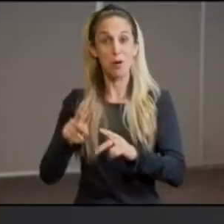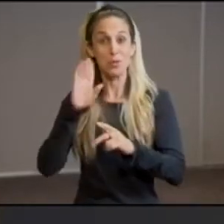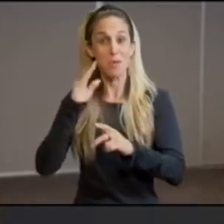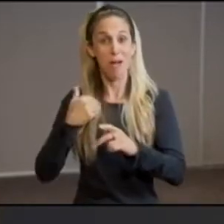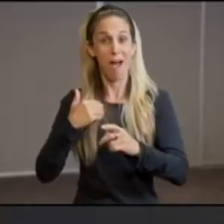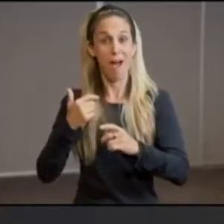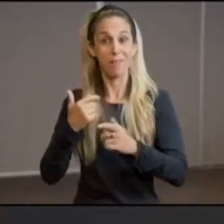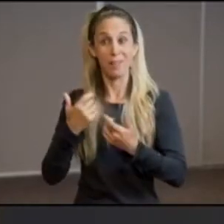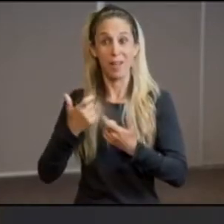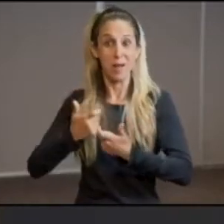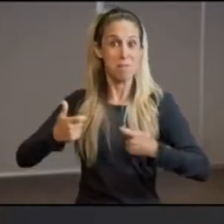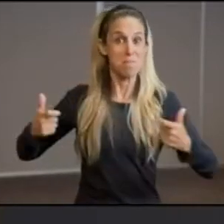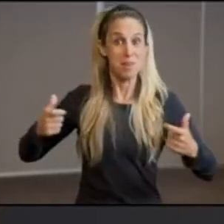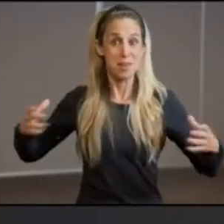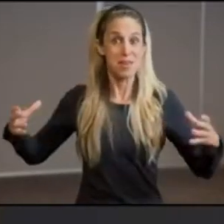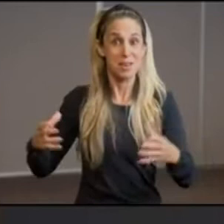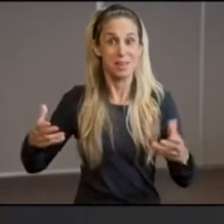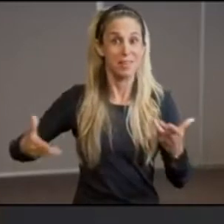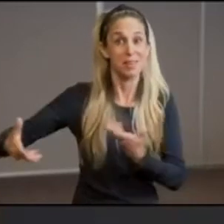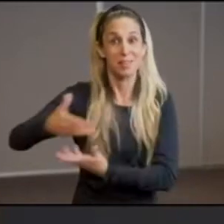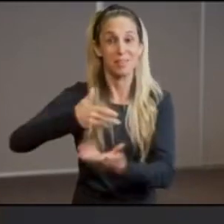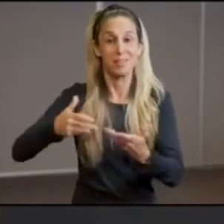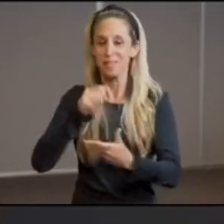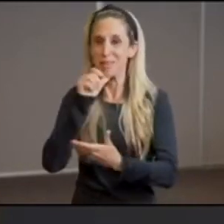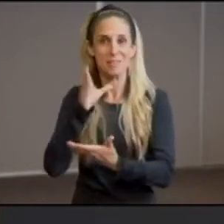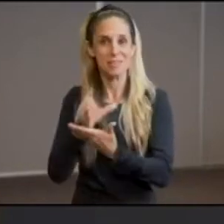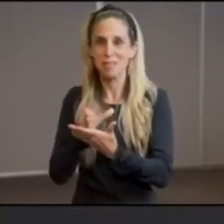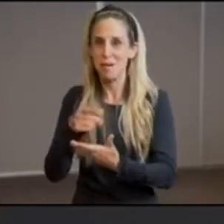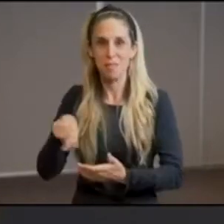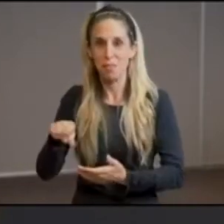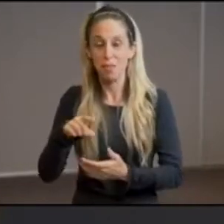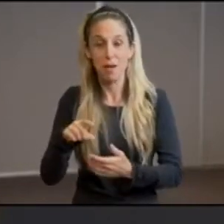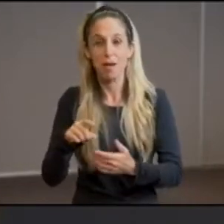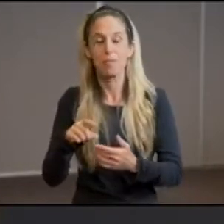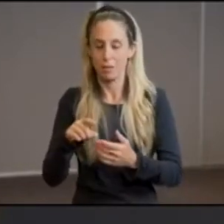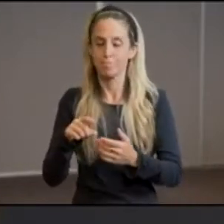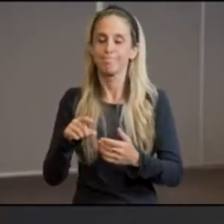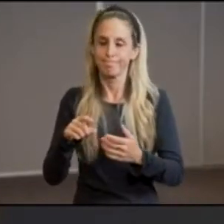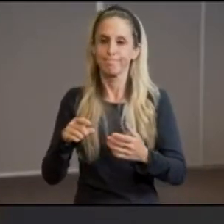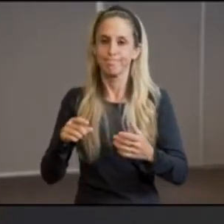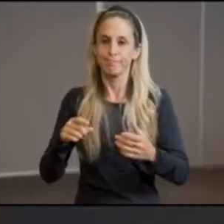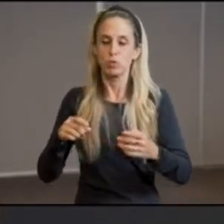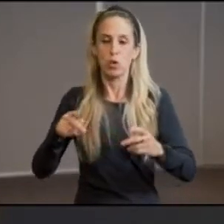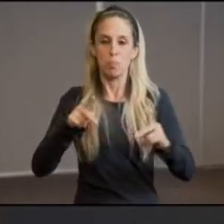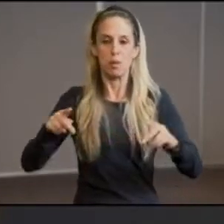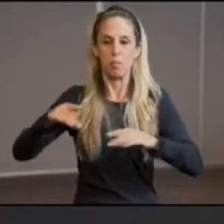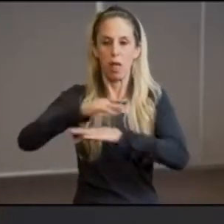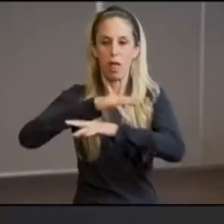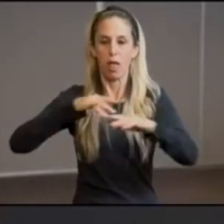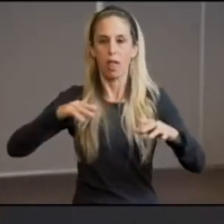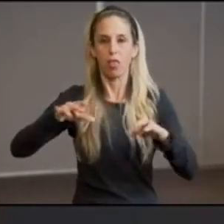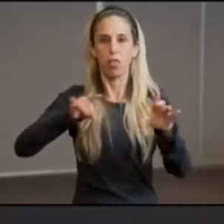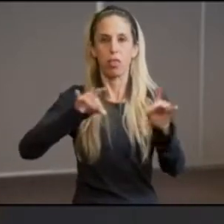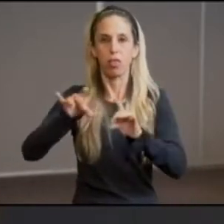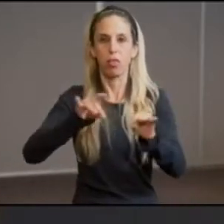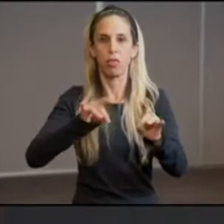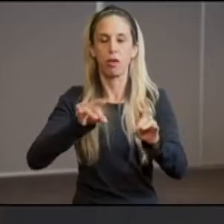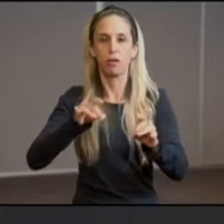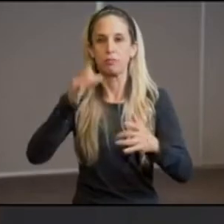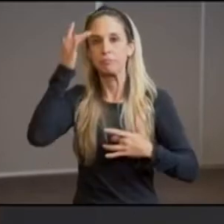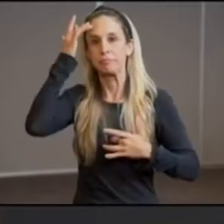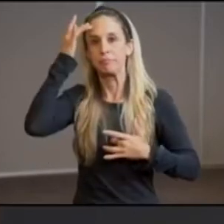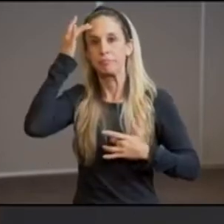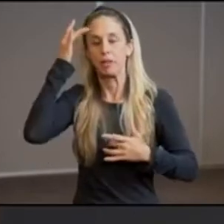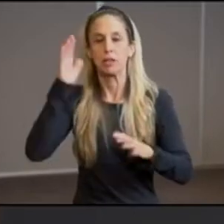large gathering at their home. And the virus is passed through those large gatherings. So no one should get the